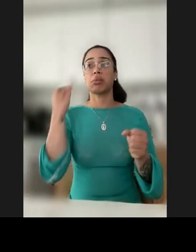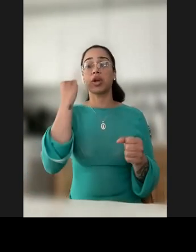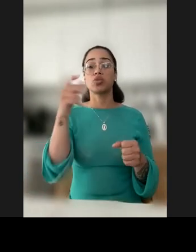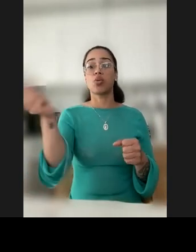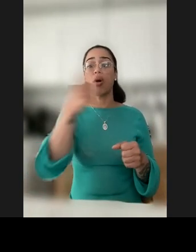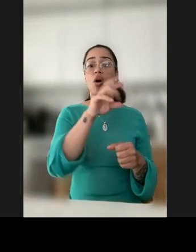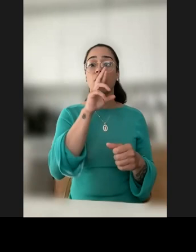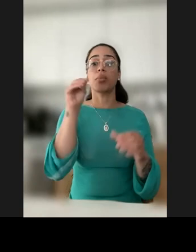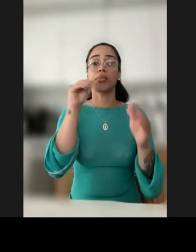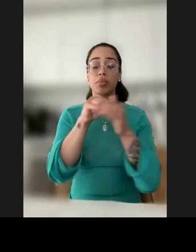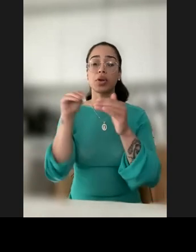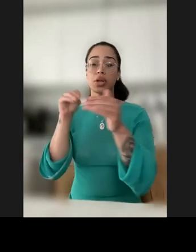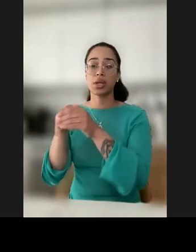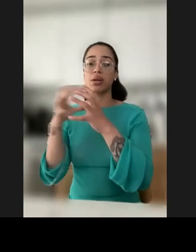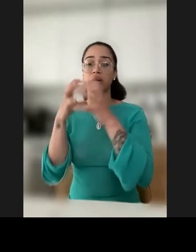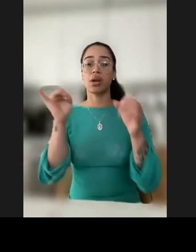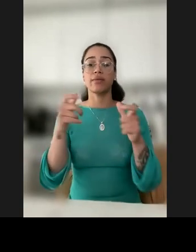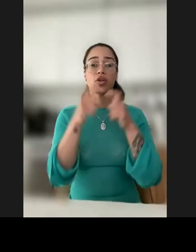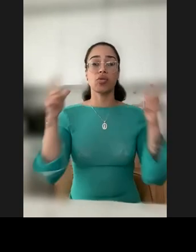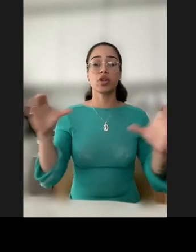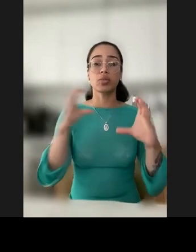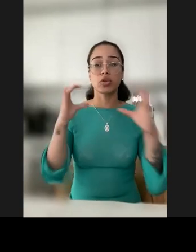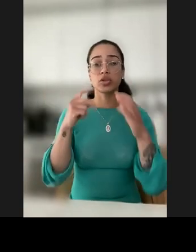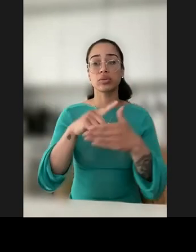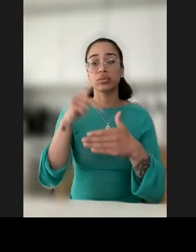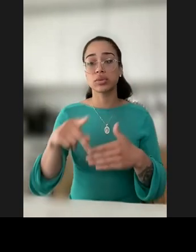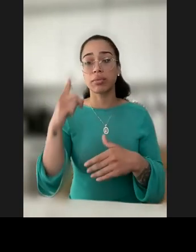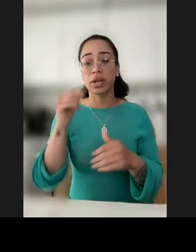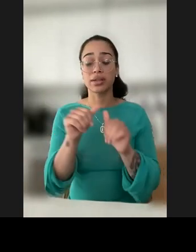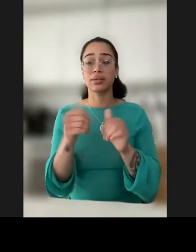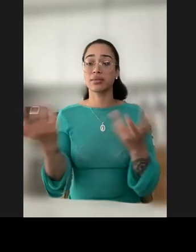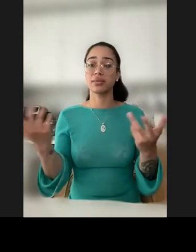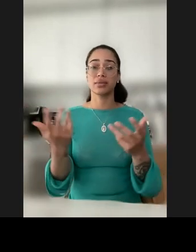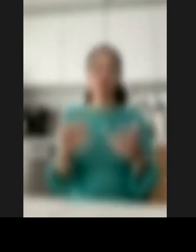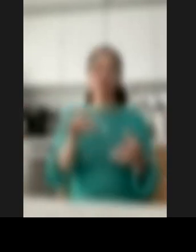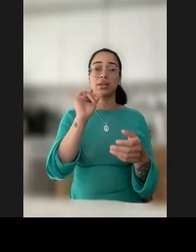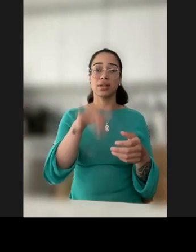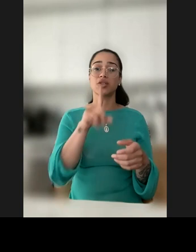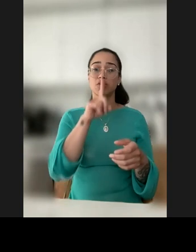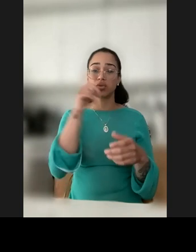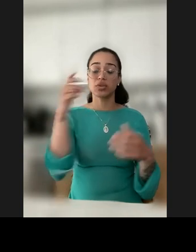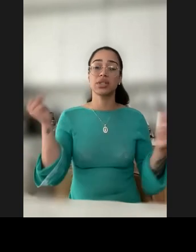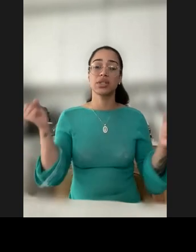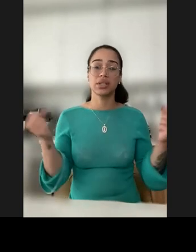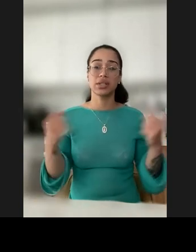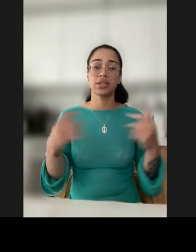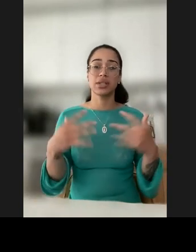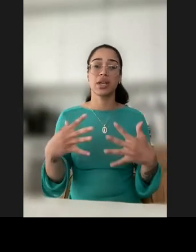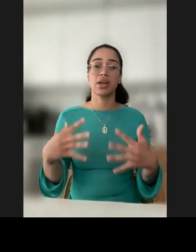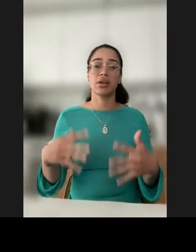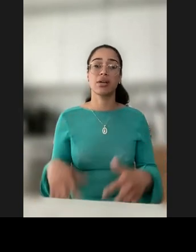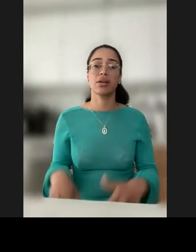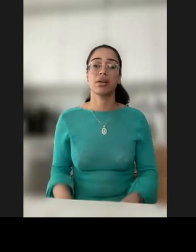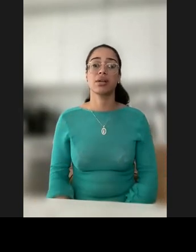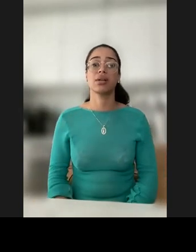great communication program or however, because that must be really, really scary. And then I just wanted to